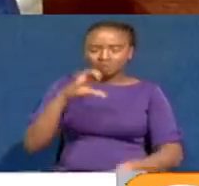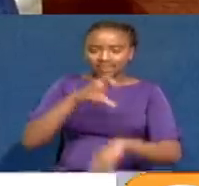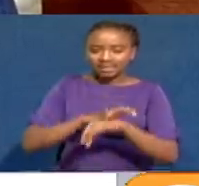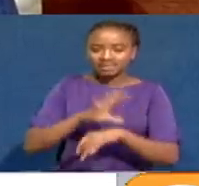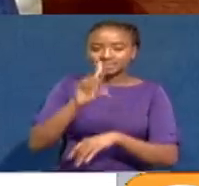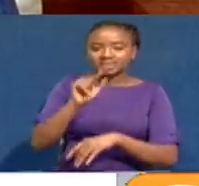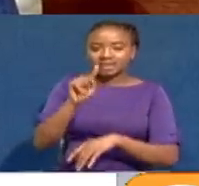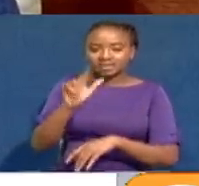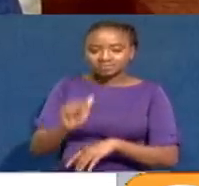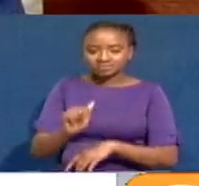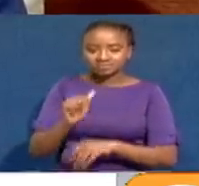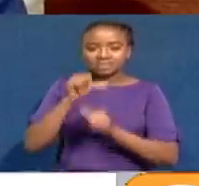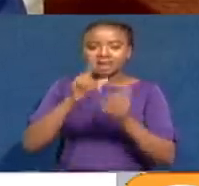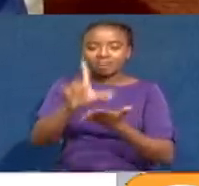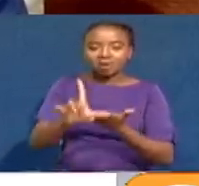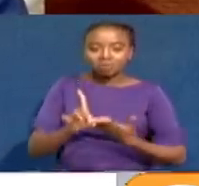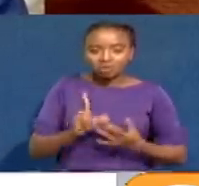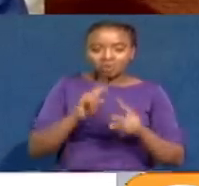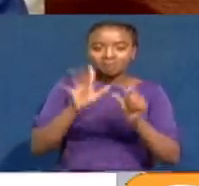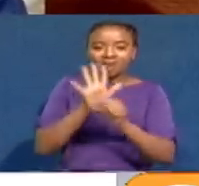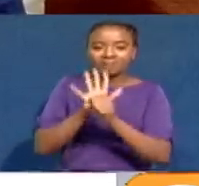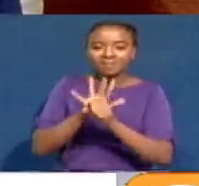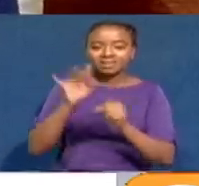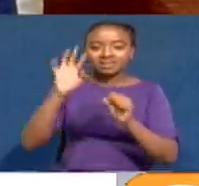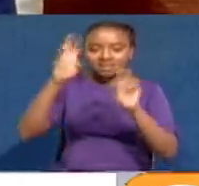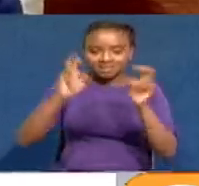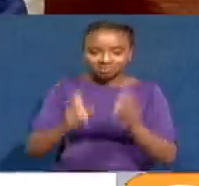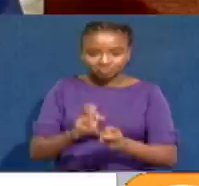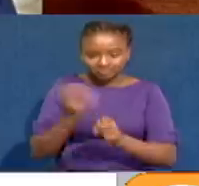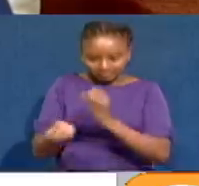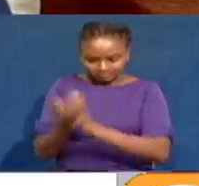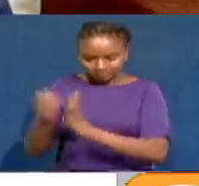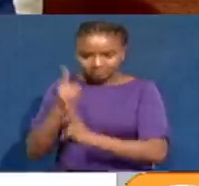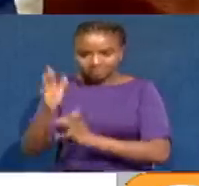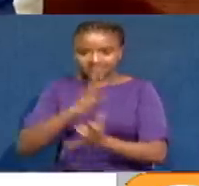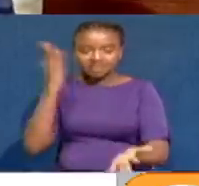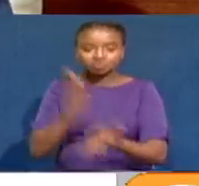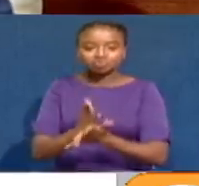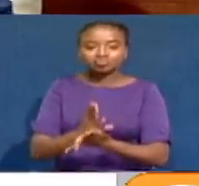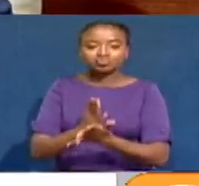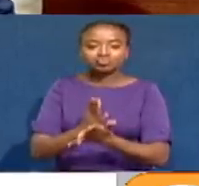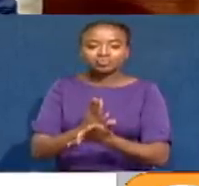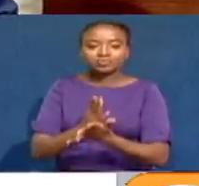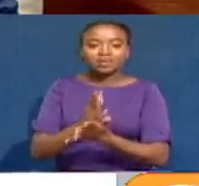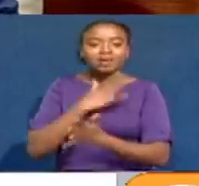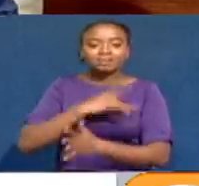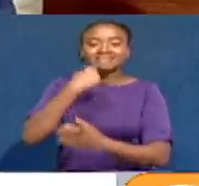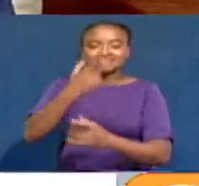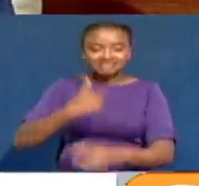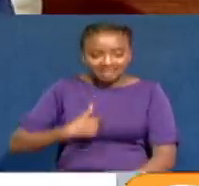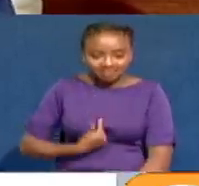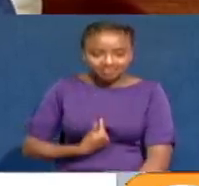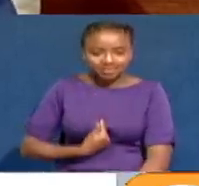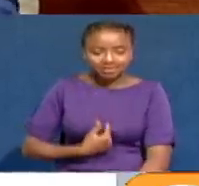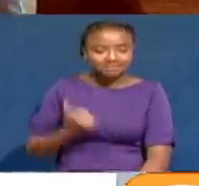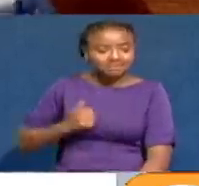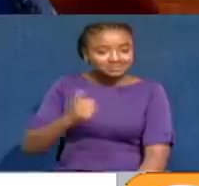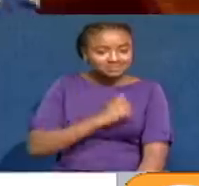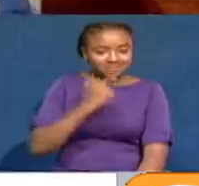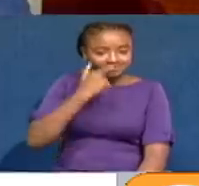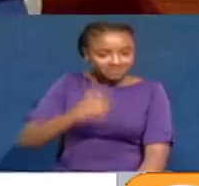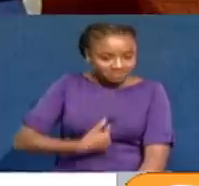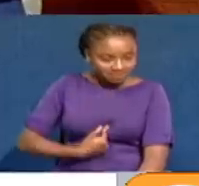debt. The issues I have tabulated are real hard facts. Tell me, Jeff, without blinking of an eye,